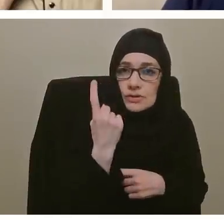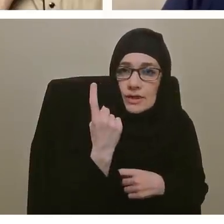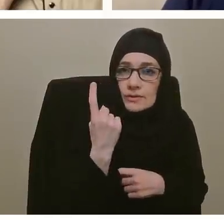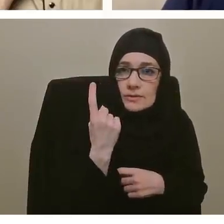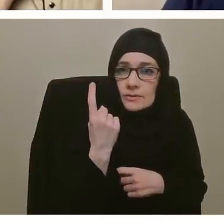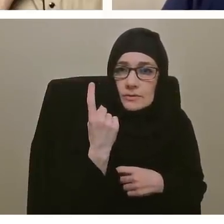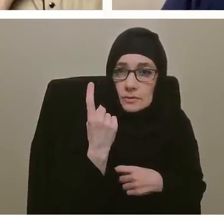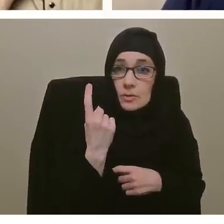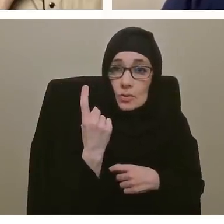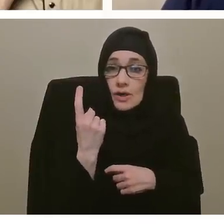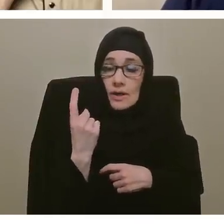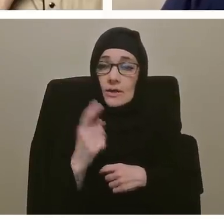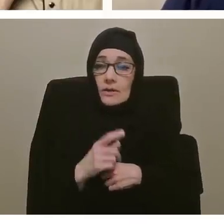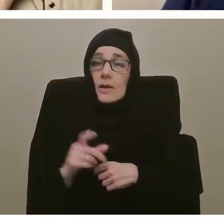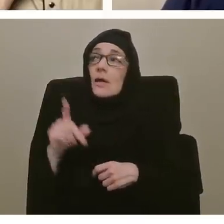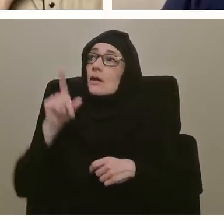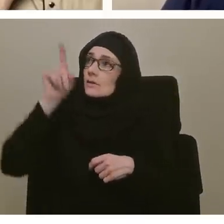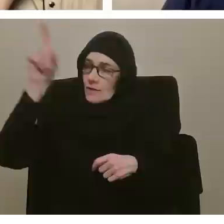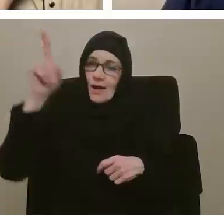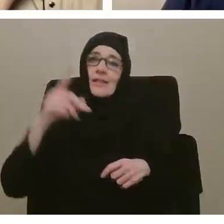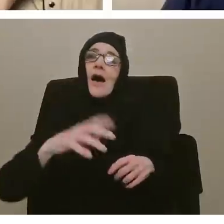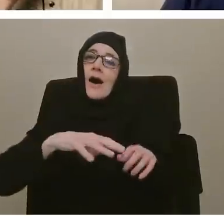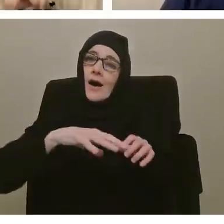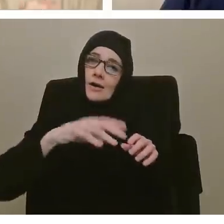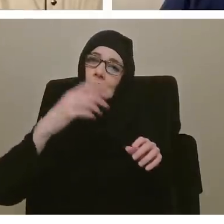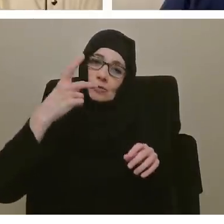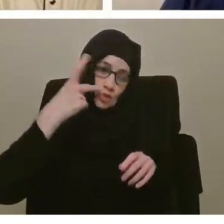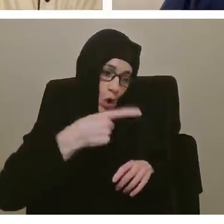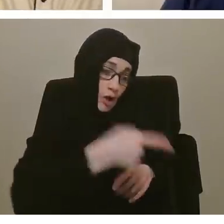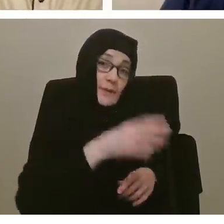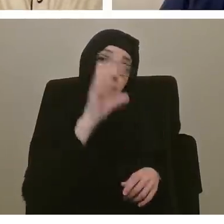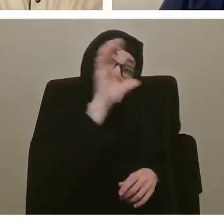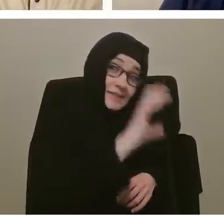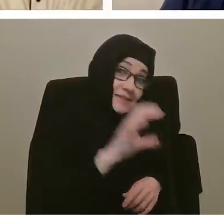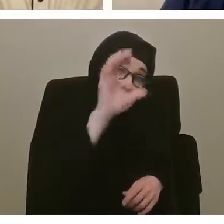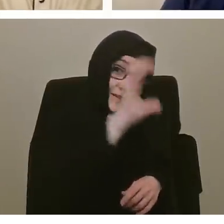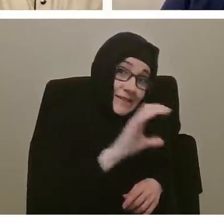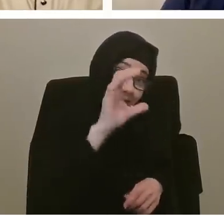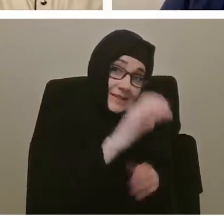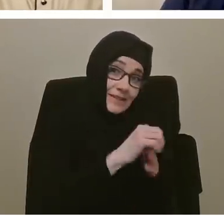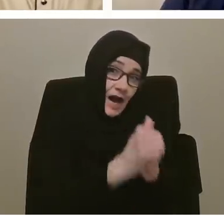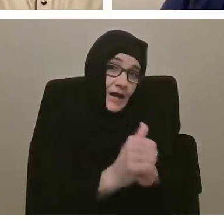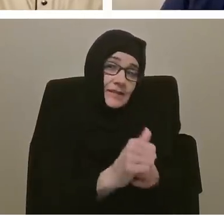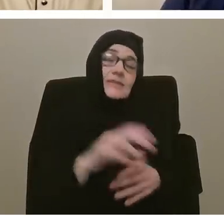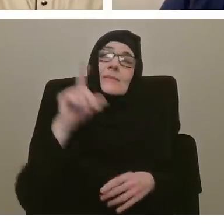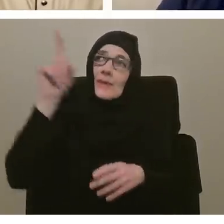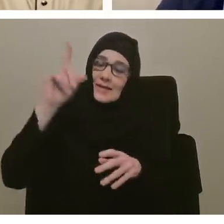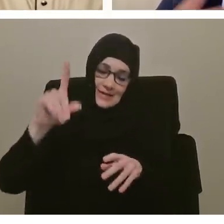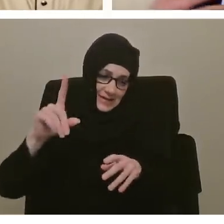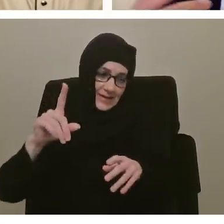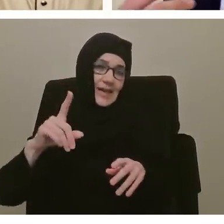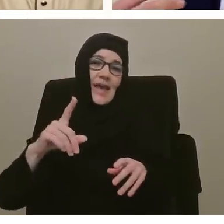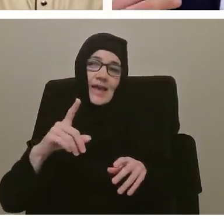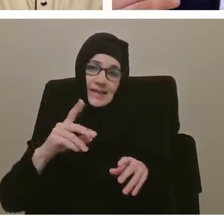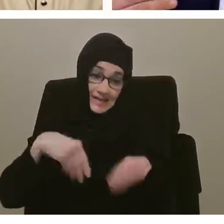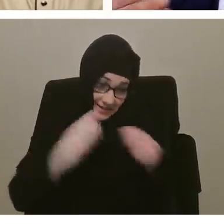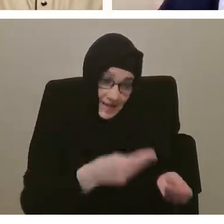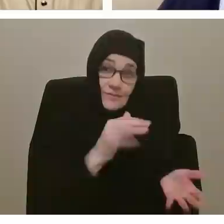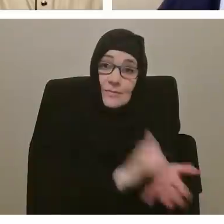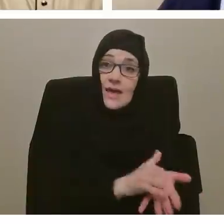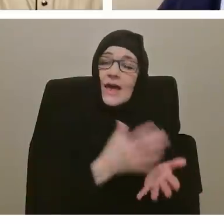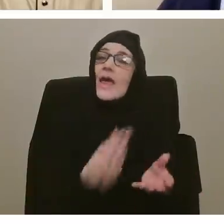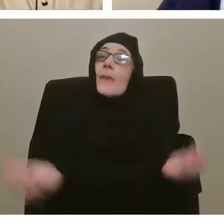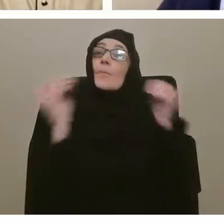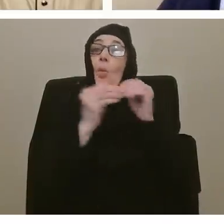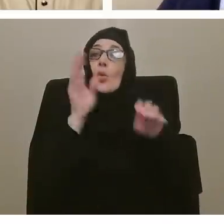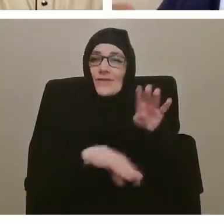you seeking. And so we gave you guidance, but he gave him much more than that. He gave him purpose. He gave him identity. He gave him now a